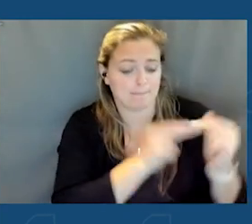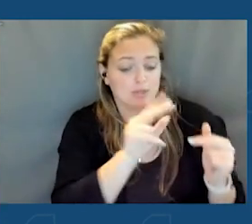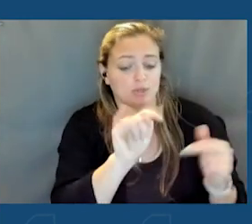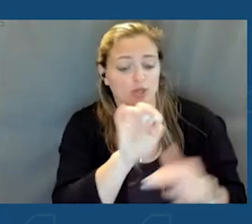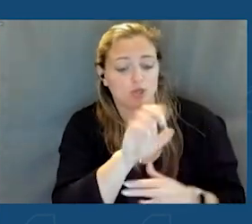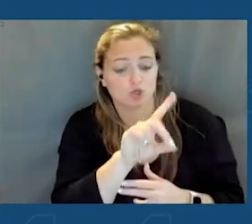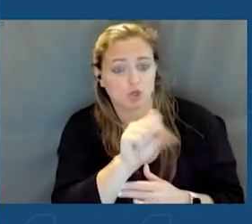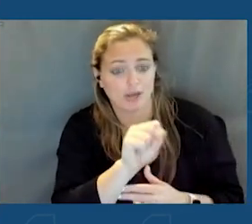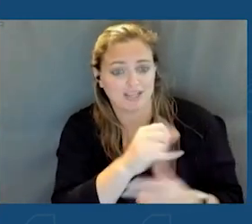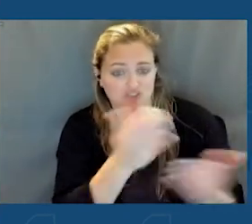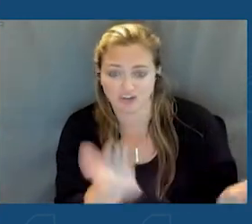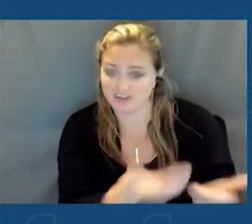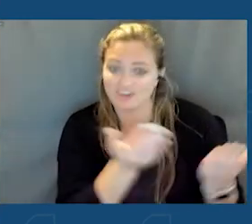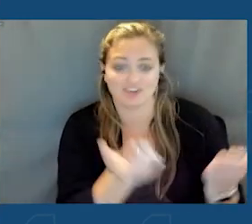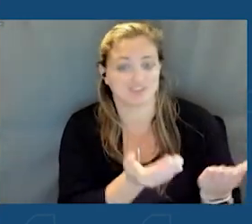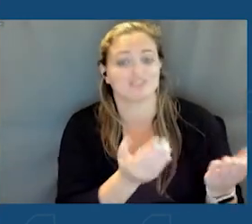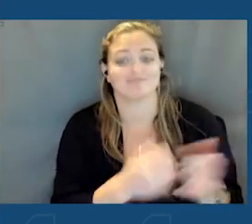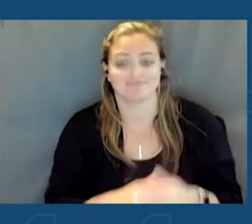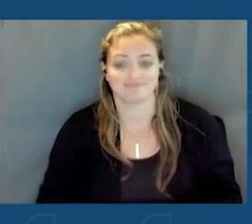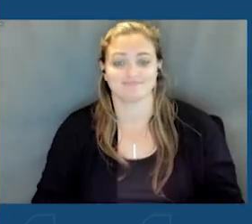right here, Gary LaBarre.